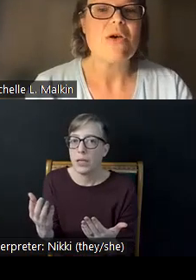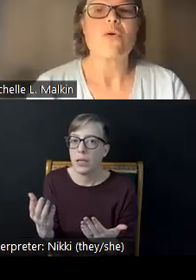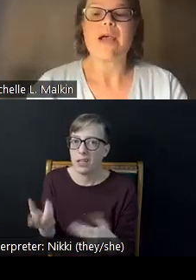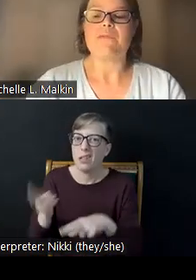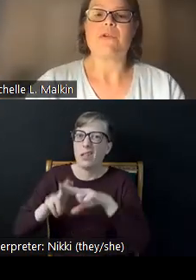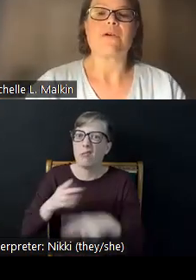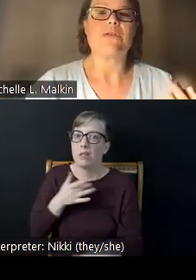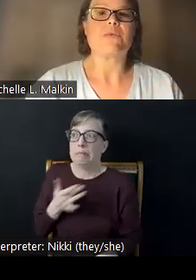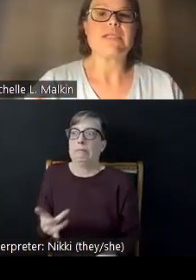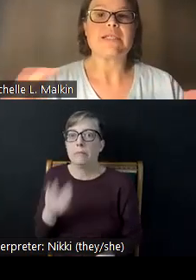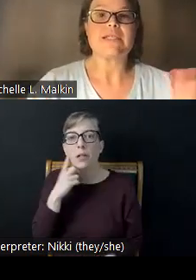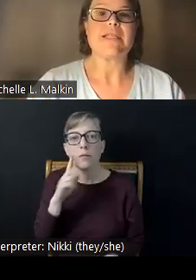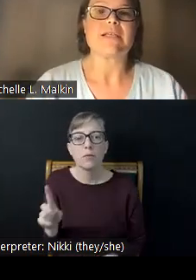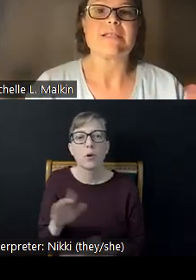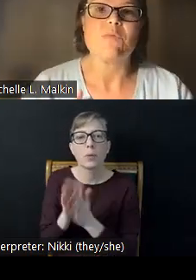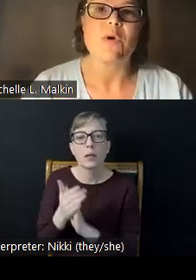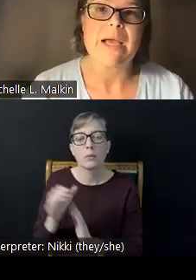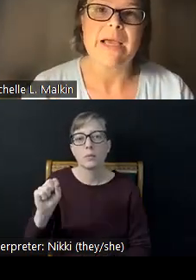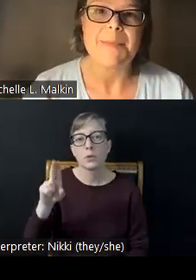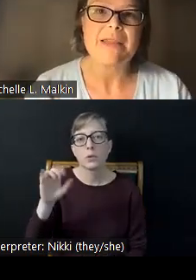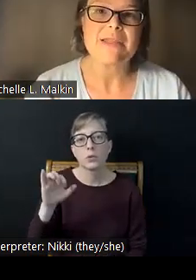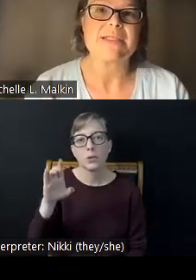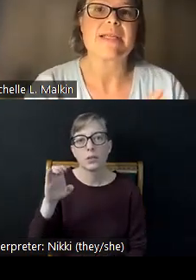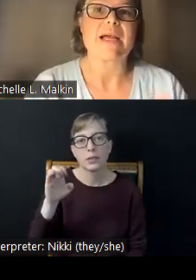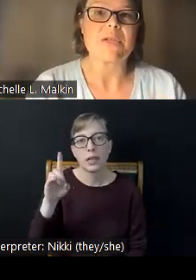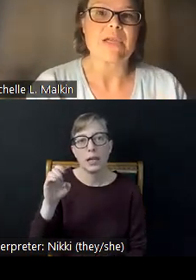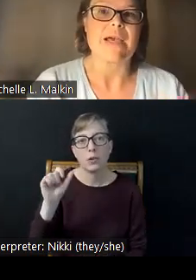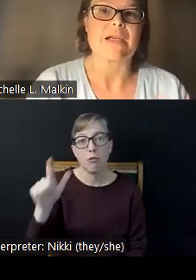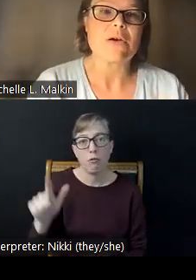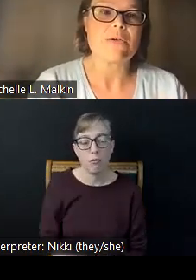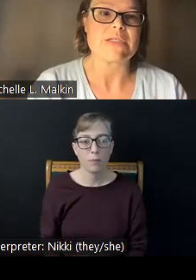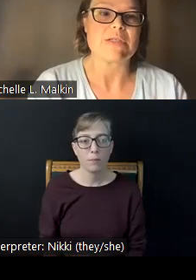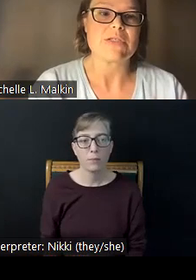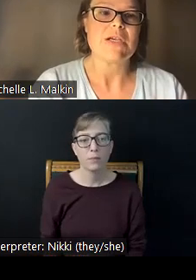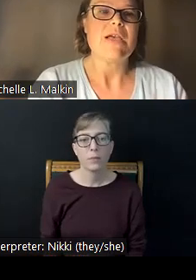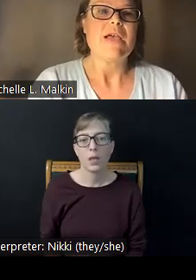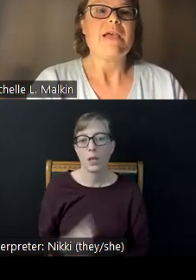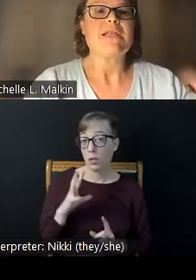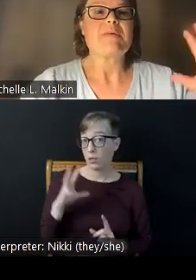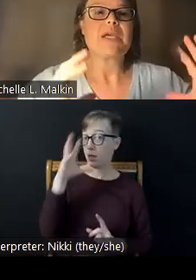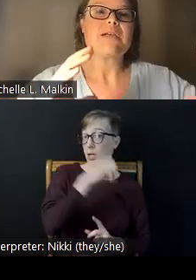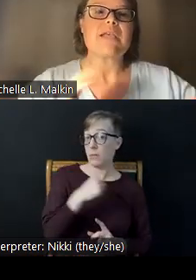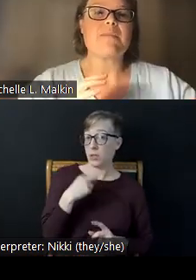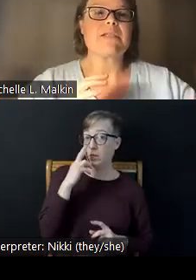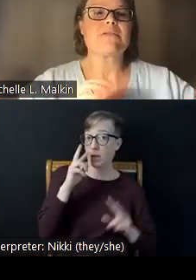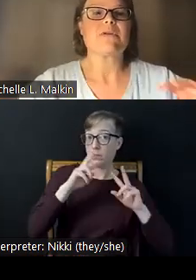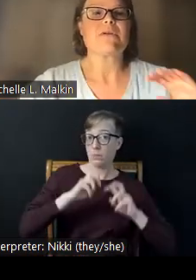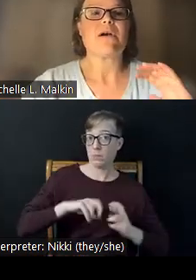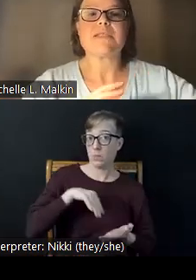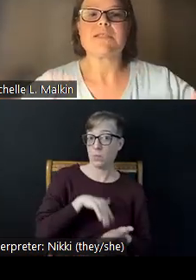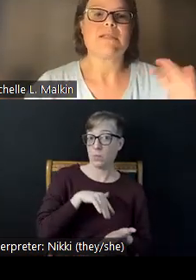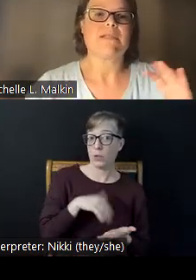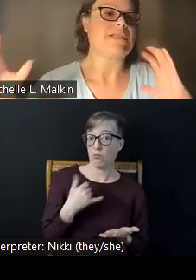commission or after. And the reason I say this, and one of my hypotheses that I'm looking at in current research, is that because gambling